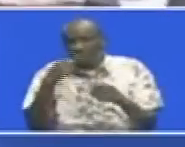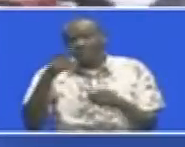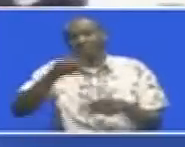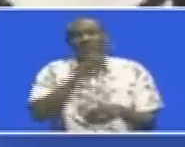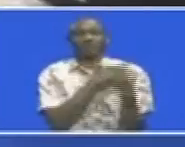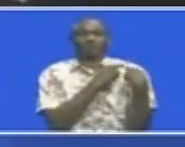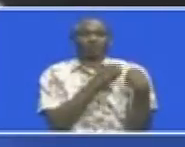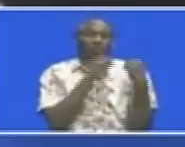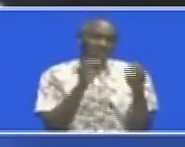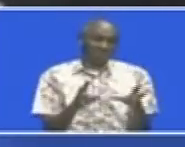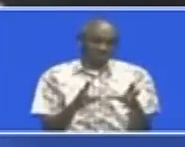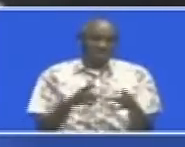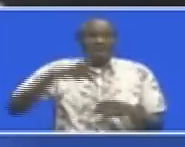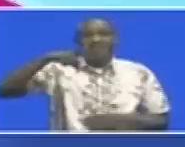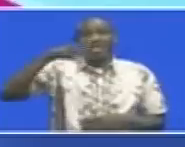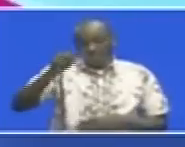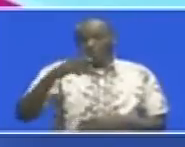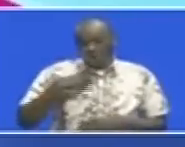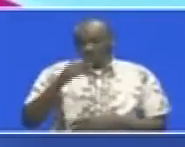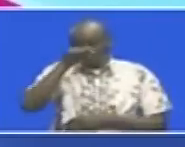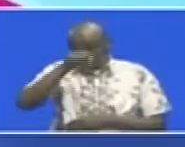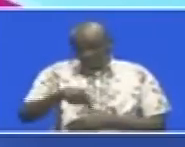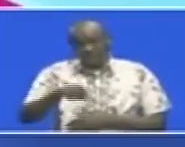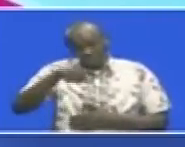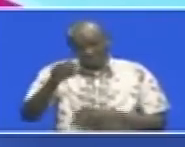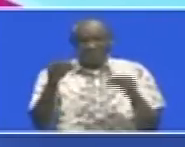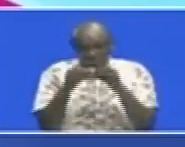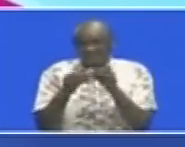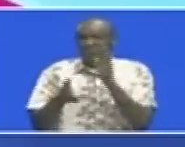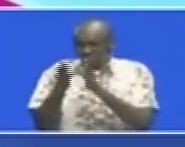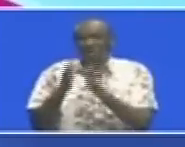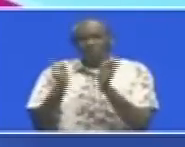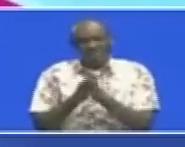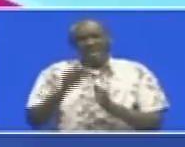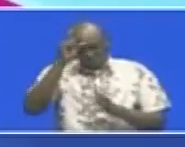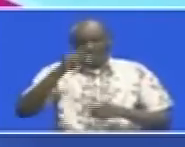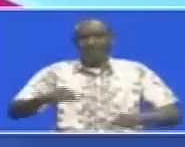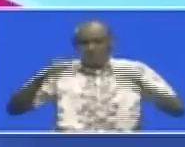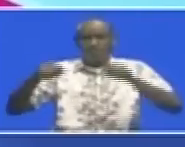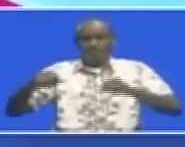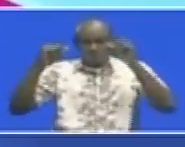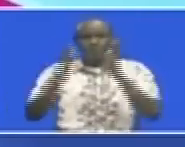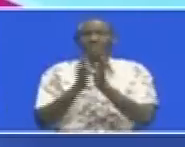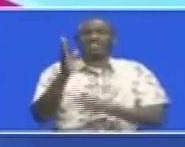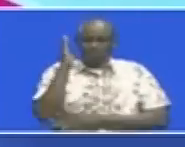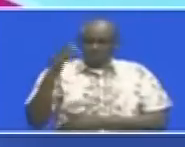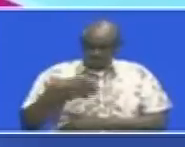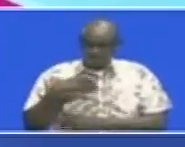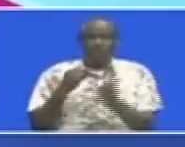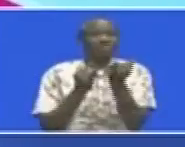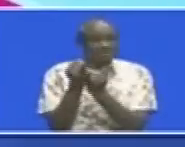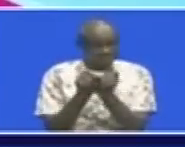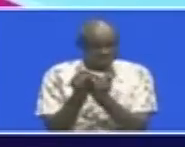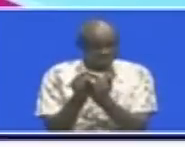responsibility. Turkey's prime minister was holding emergency meetings with government officials and security chiefs on Saturday